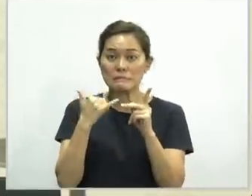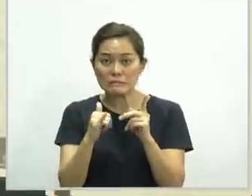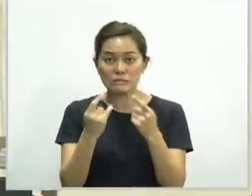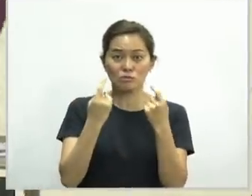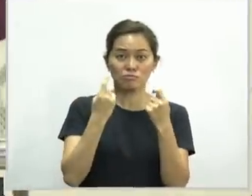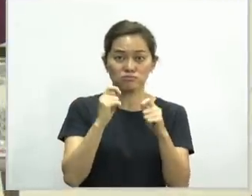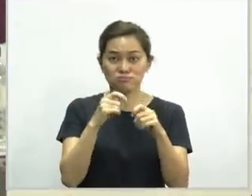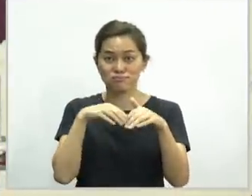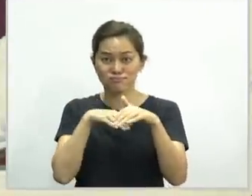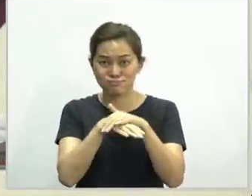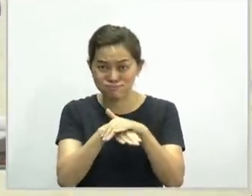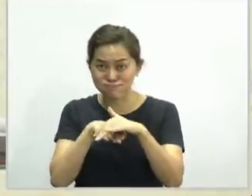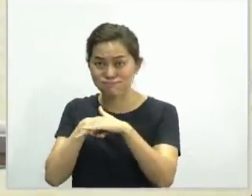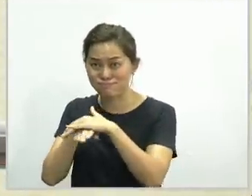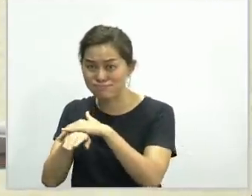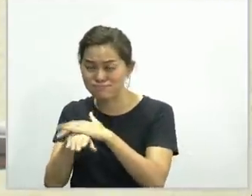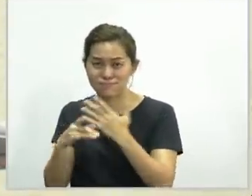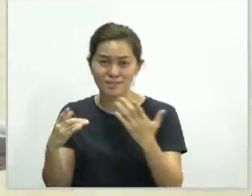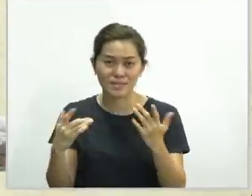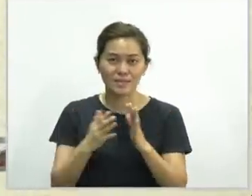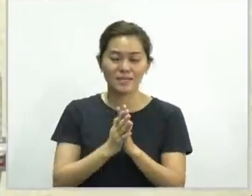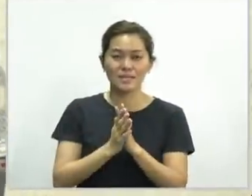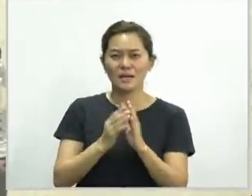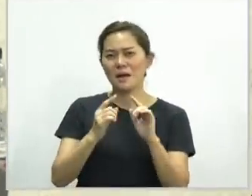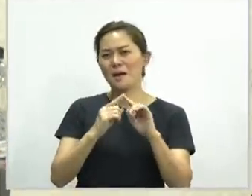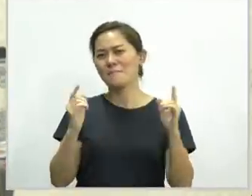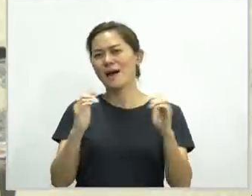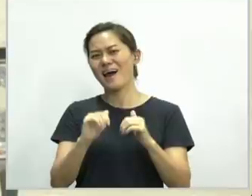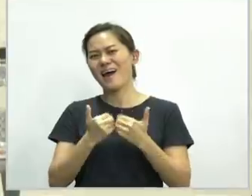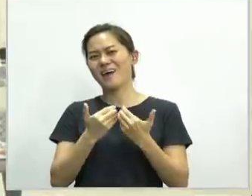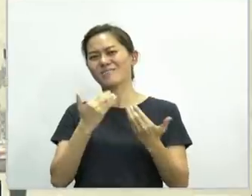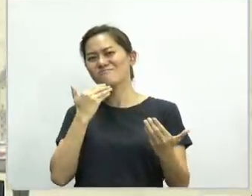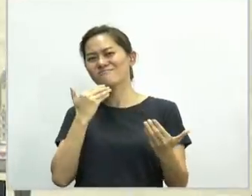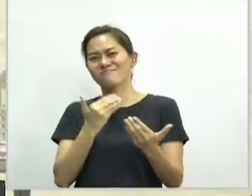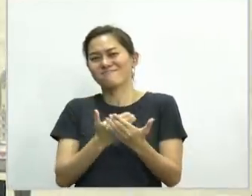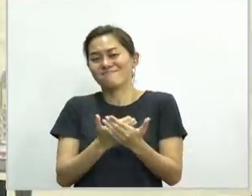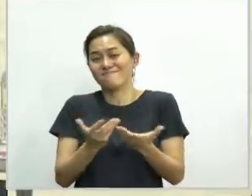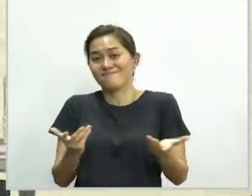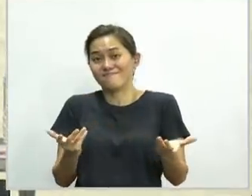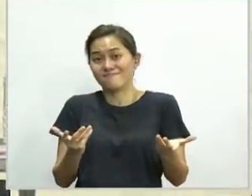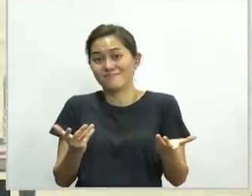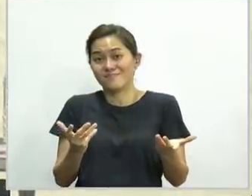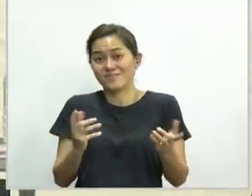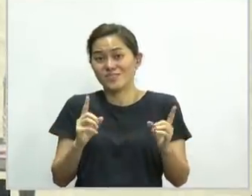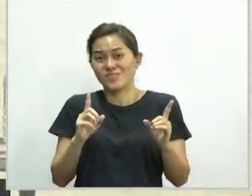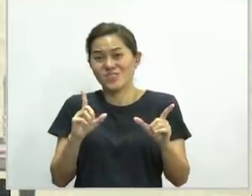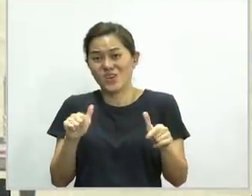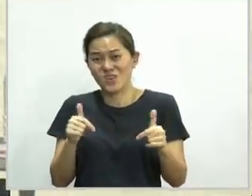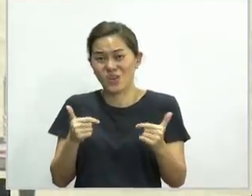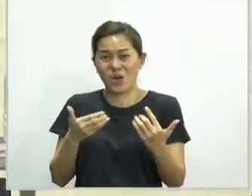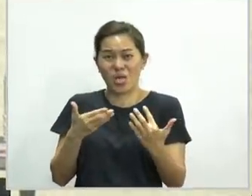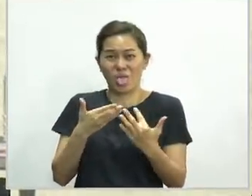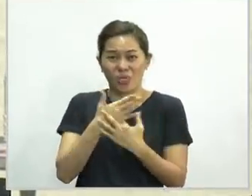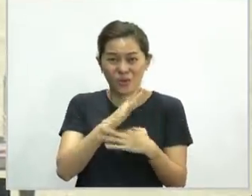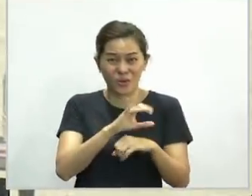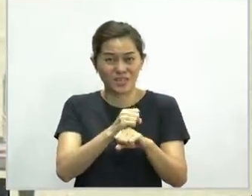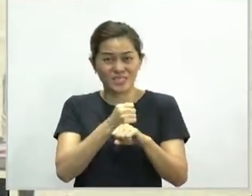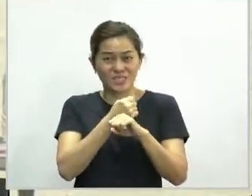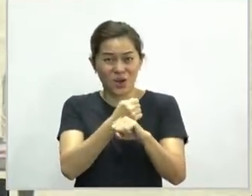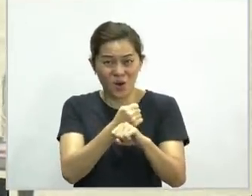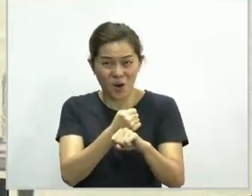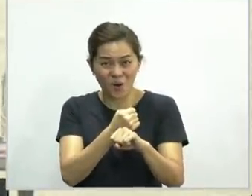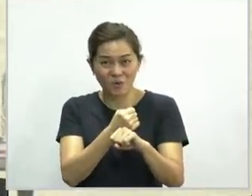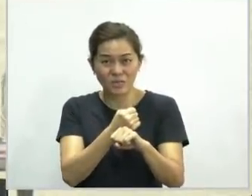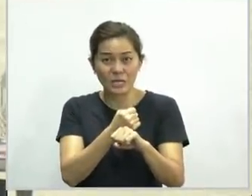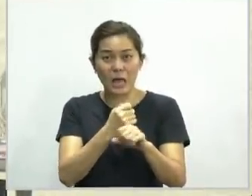in. But how good it is to go through security so that we